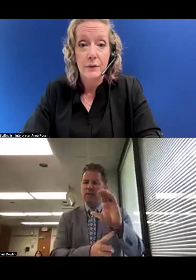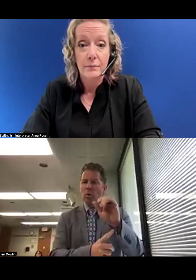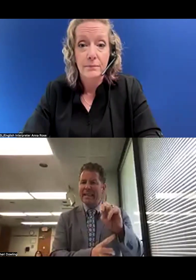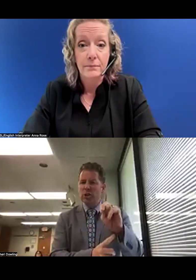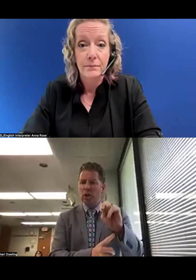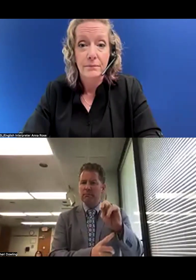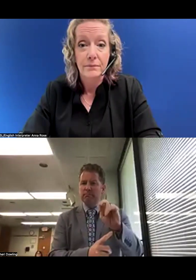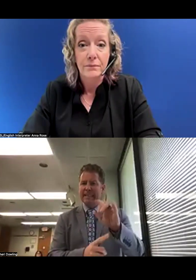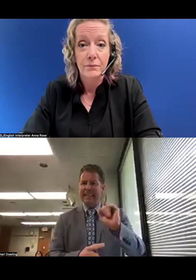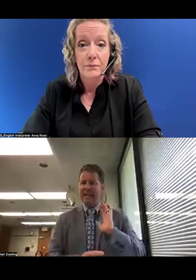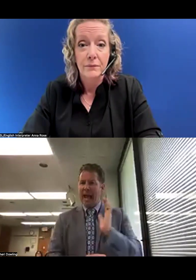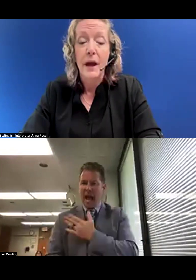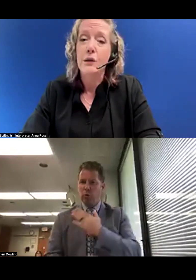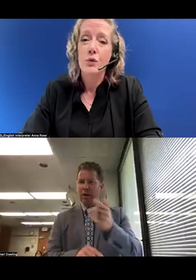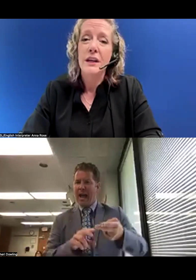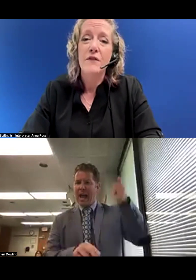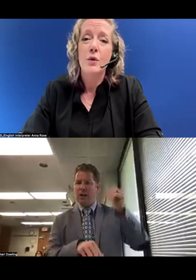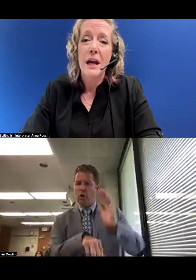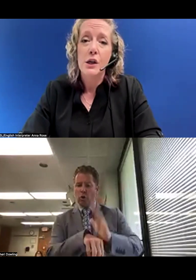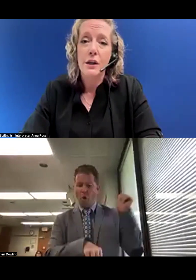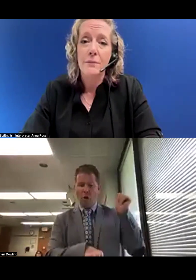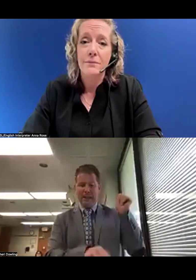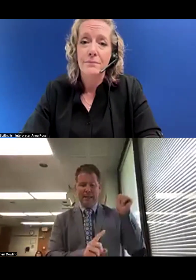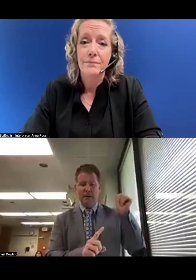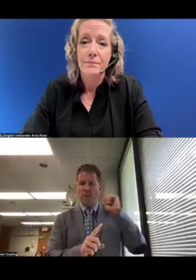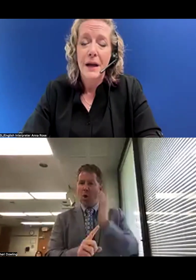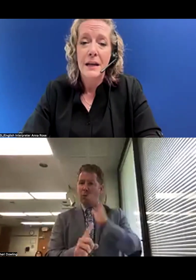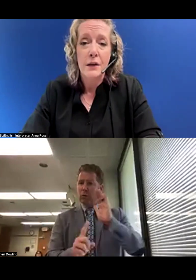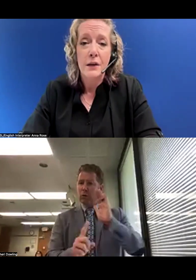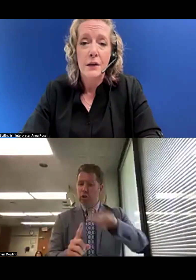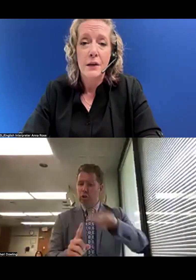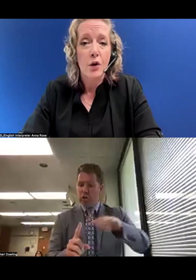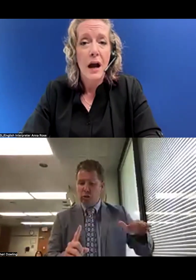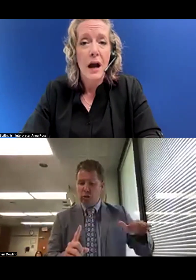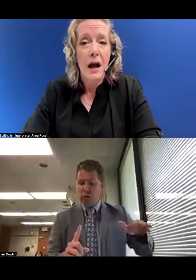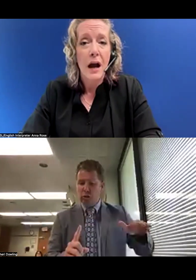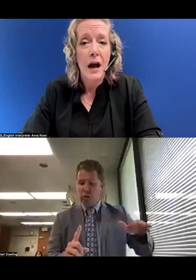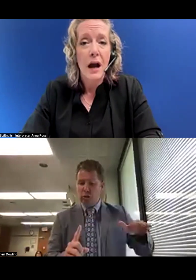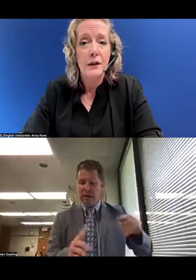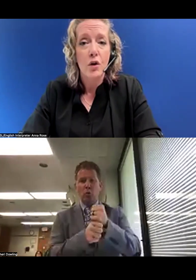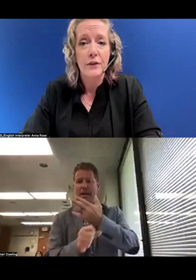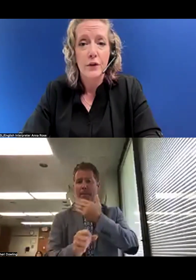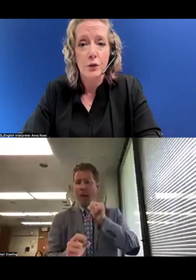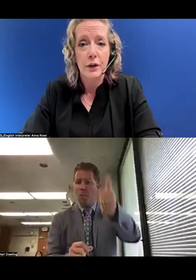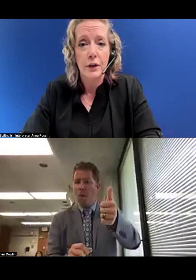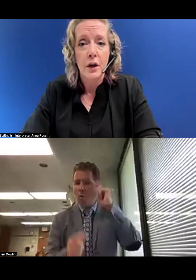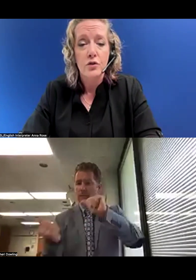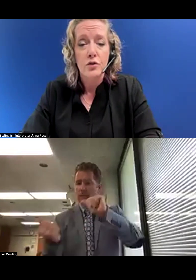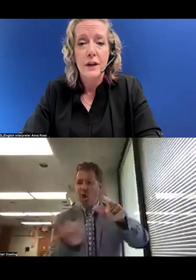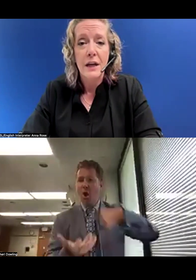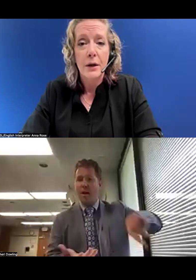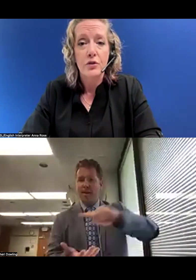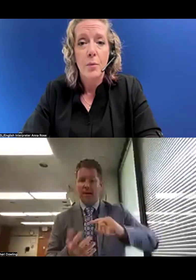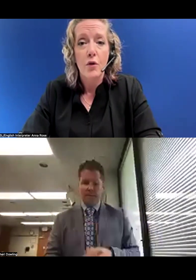lives. It's really a vocation, and it is our highest call for children to create a